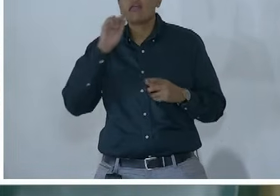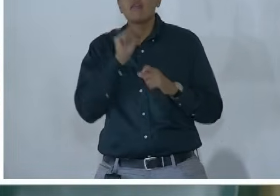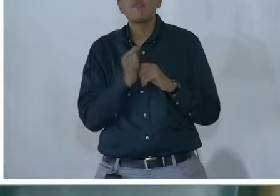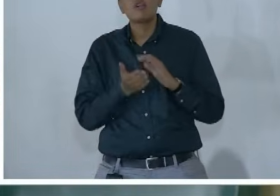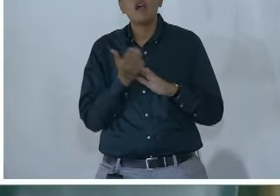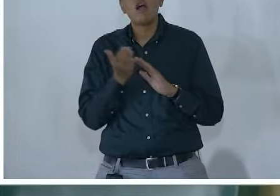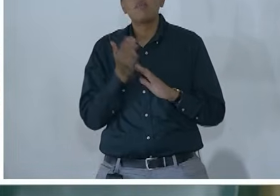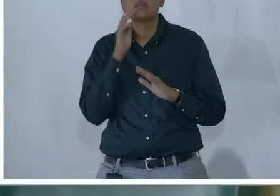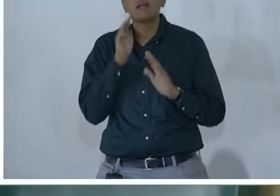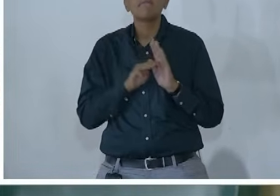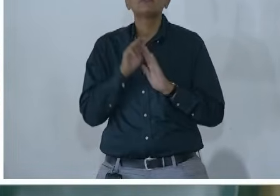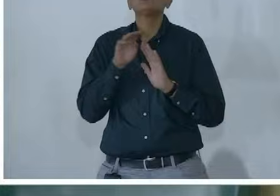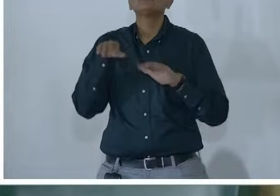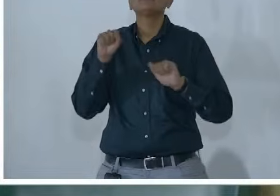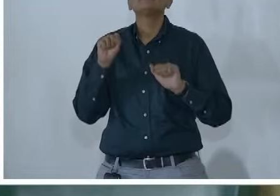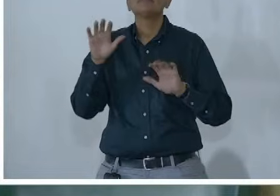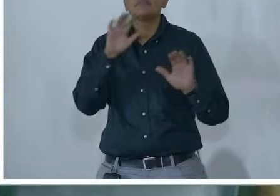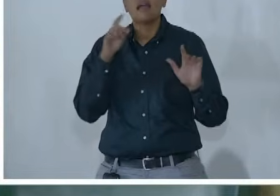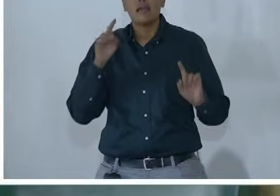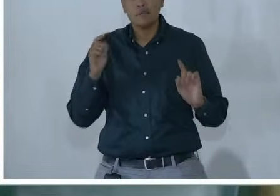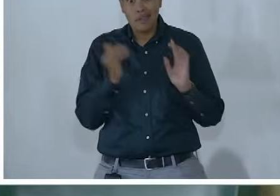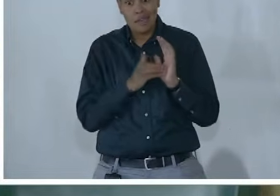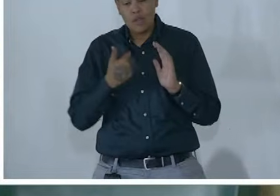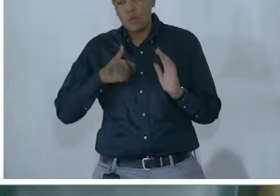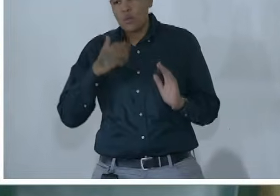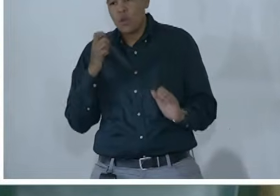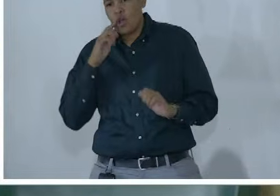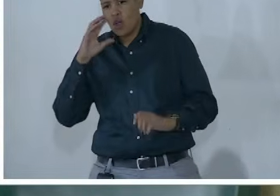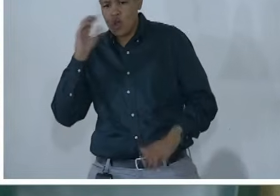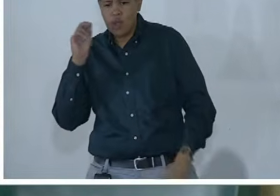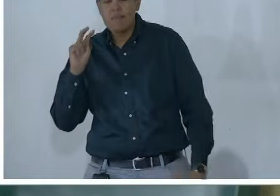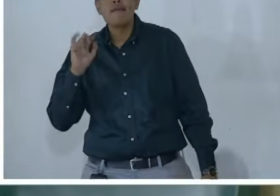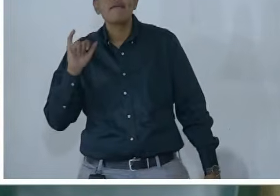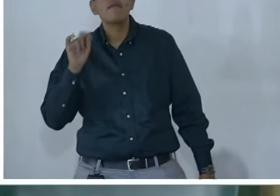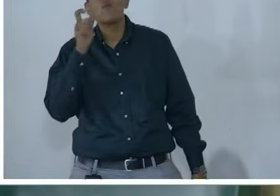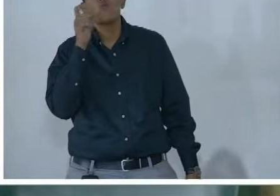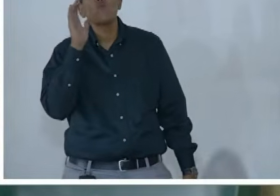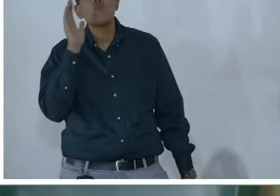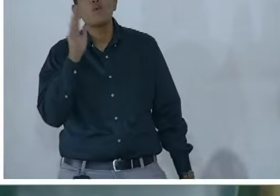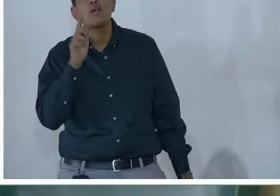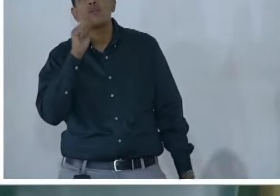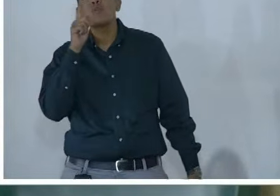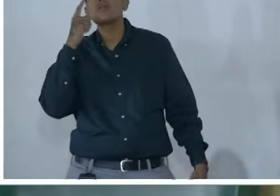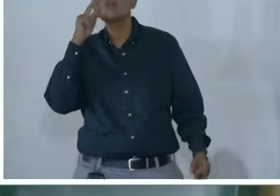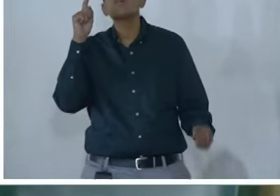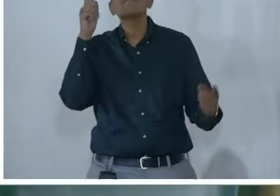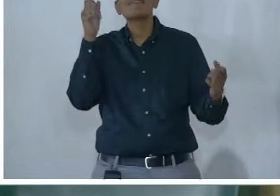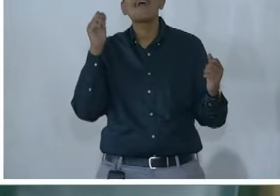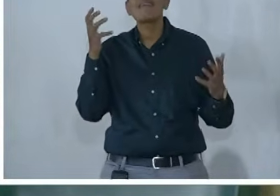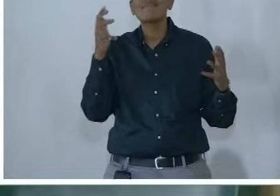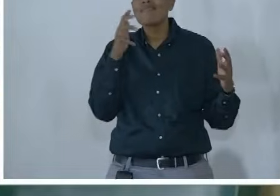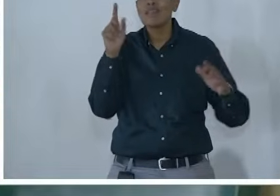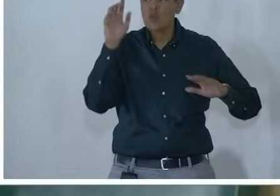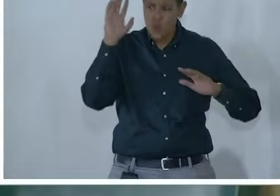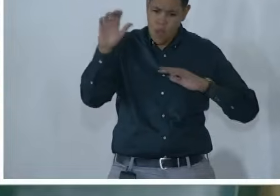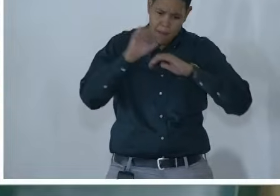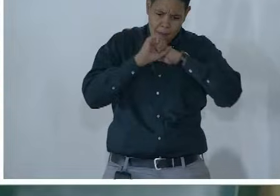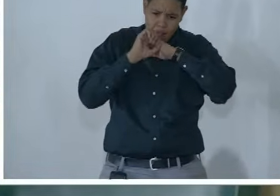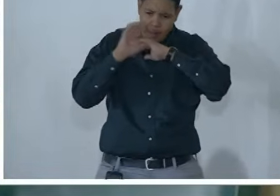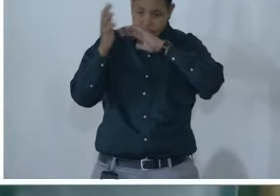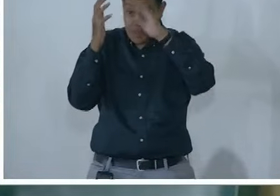operational maturity. Again, we want companies that will be successful once they go on the